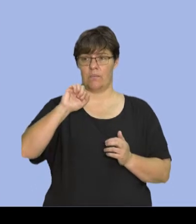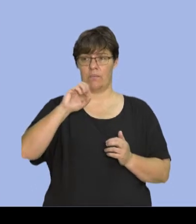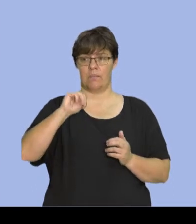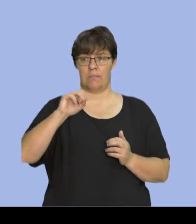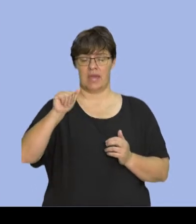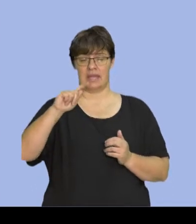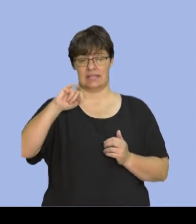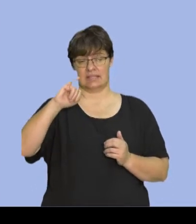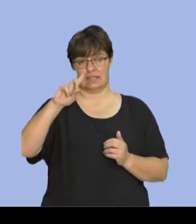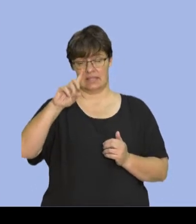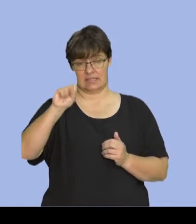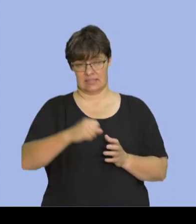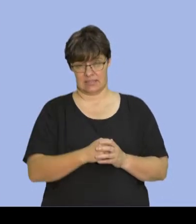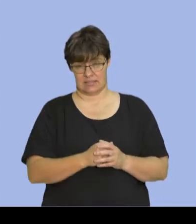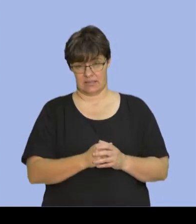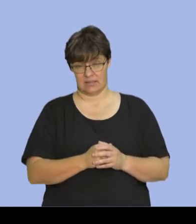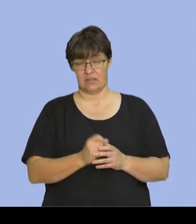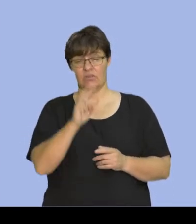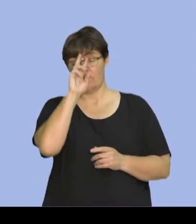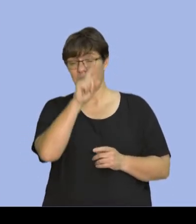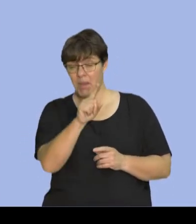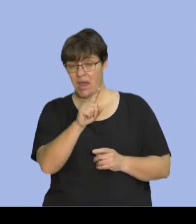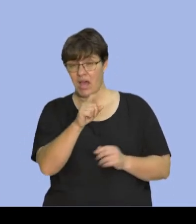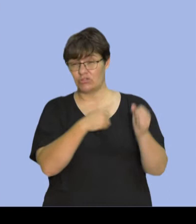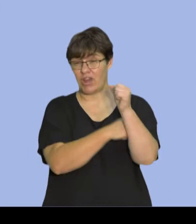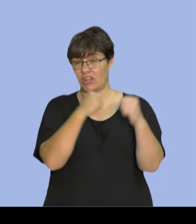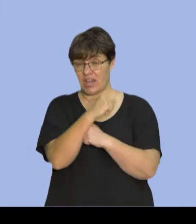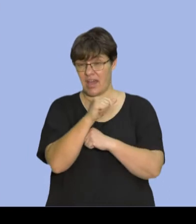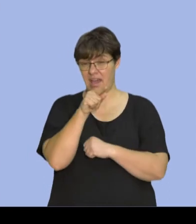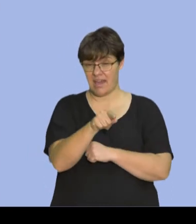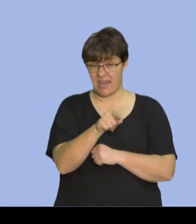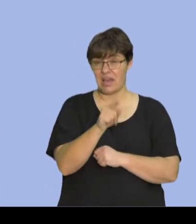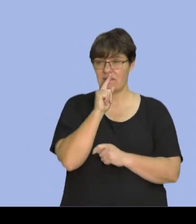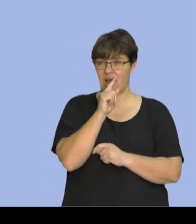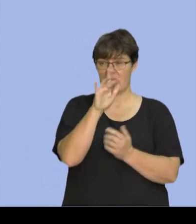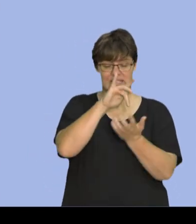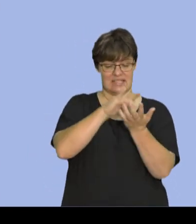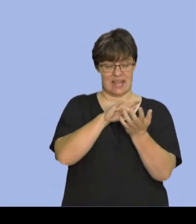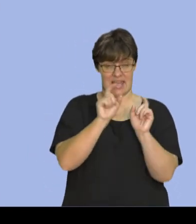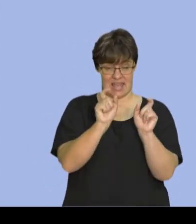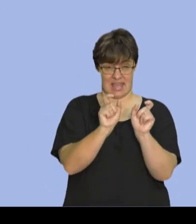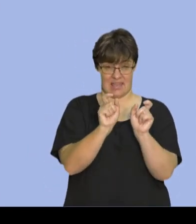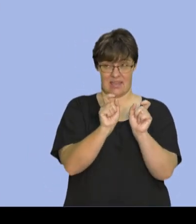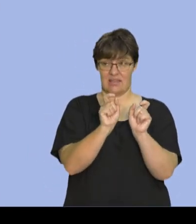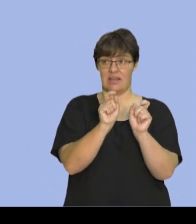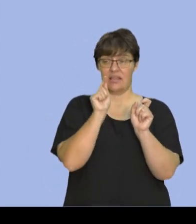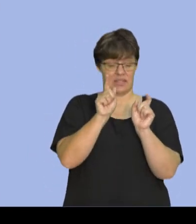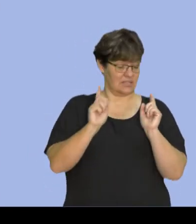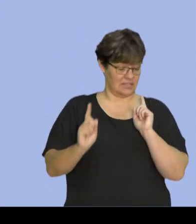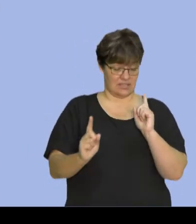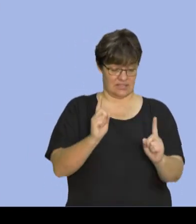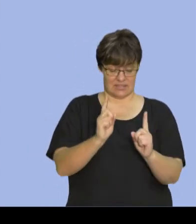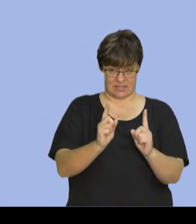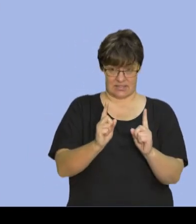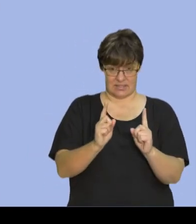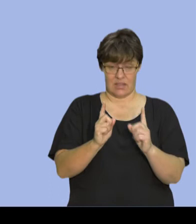be, we recap the structure of the chromosome, so that's the centromere, and these chromatids are going to